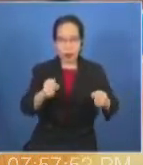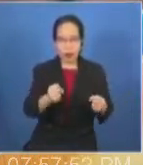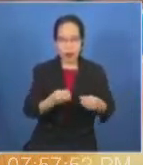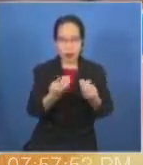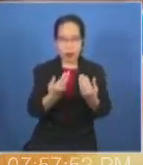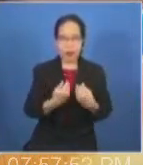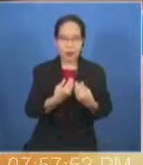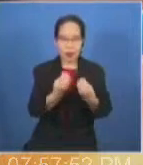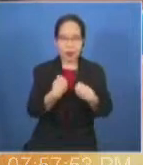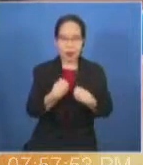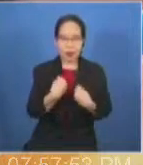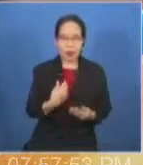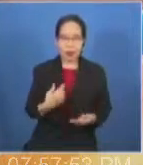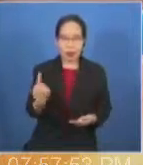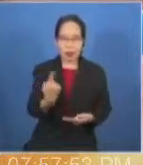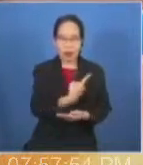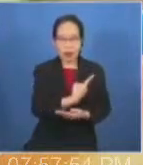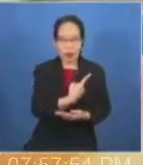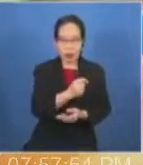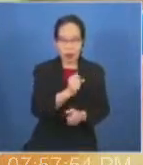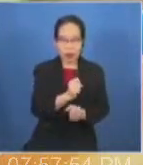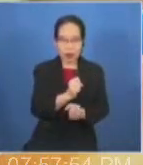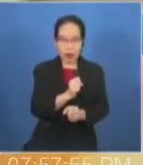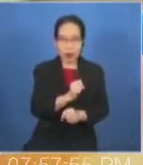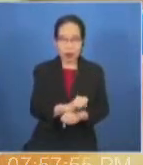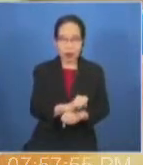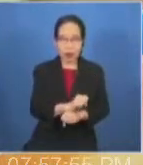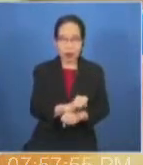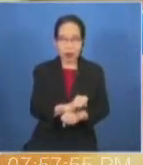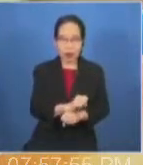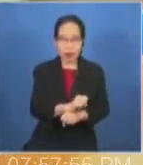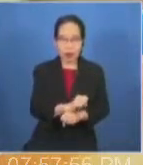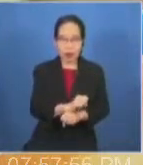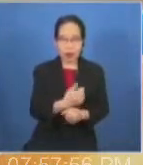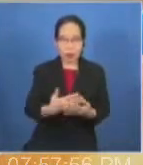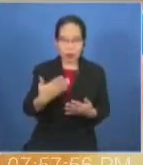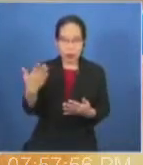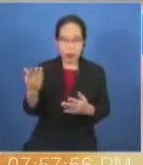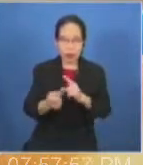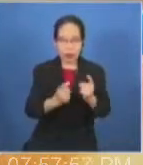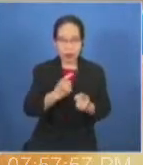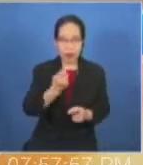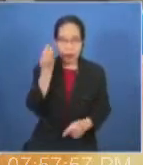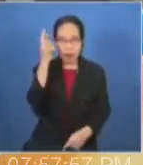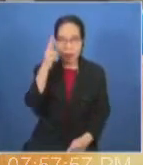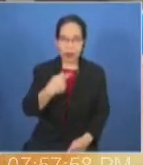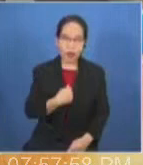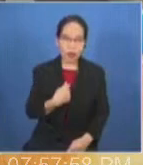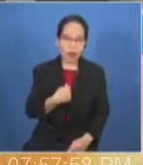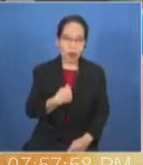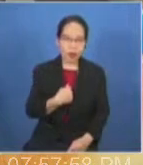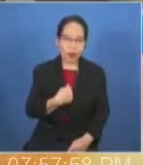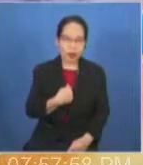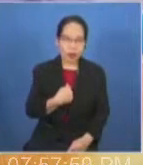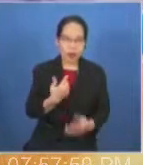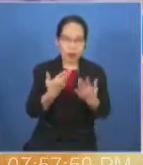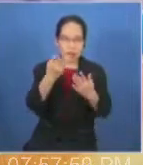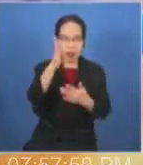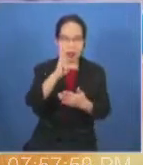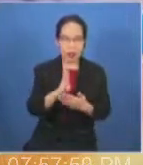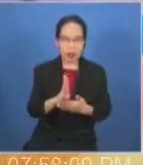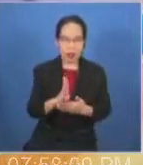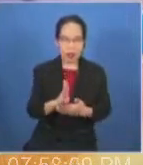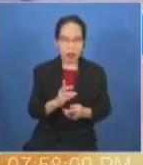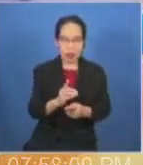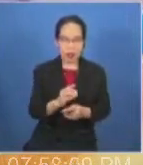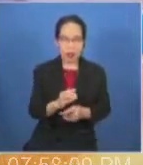to always provide for our expenses. So I said, my husband seems to be changing. I thank God that